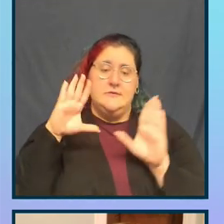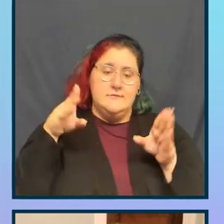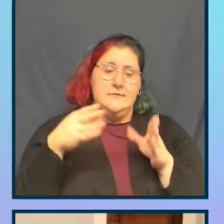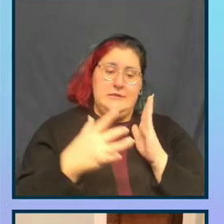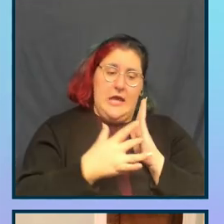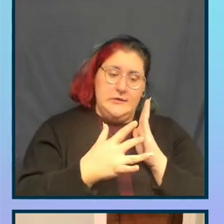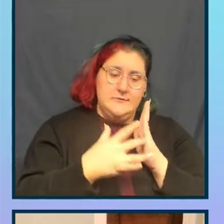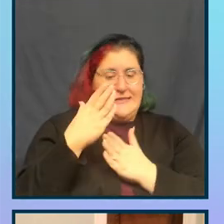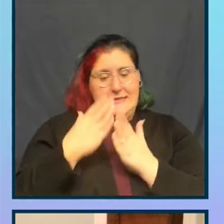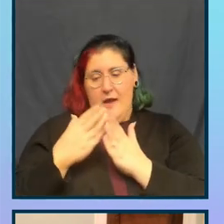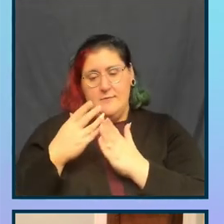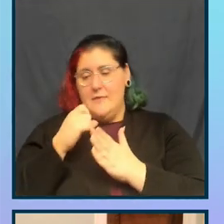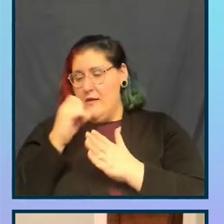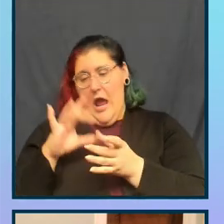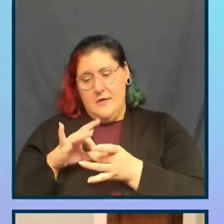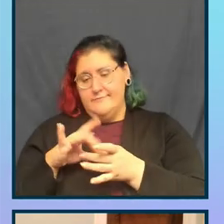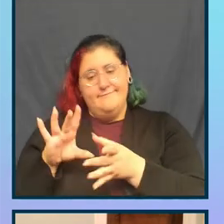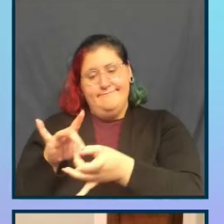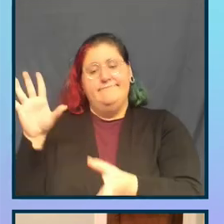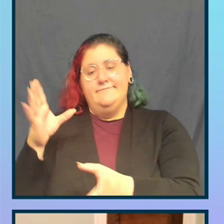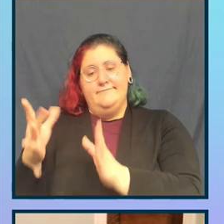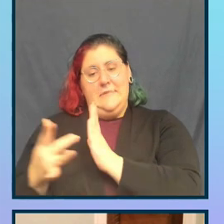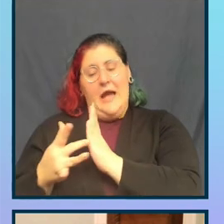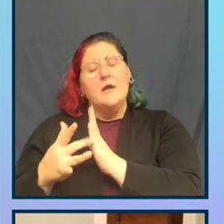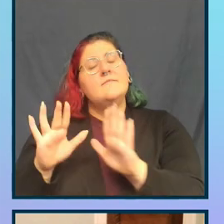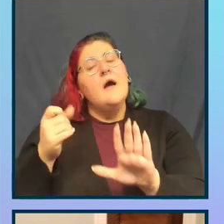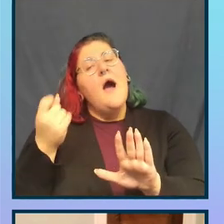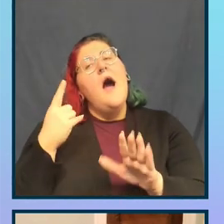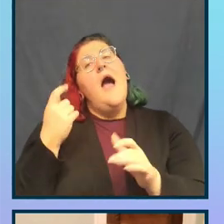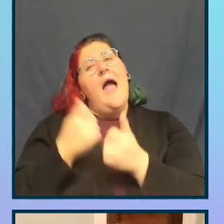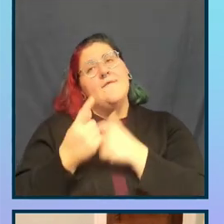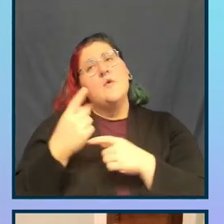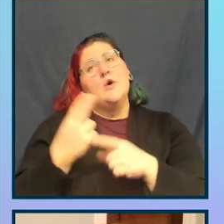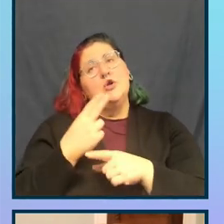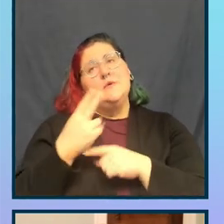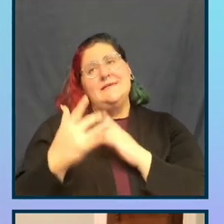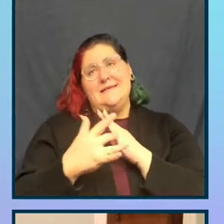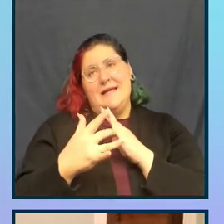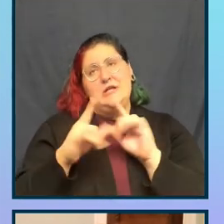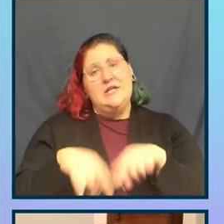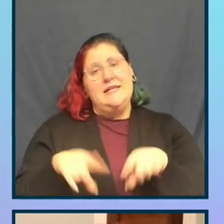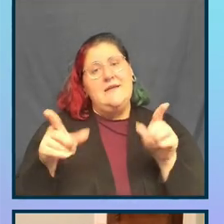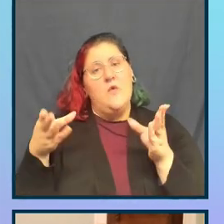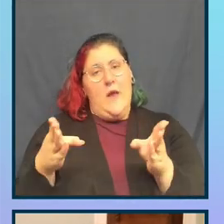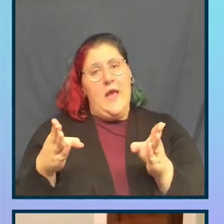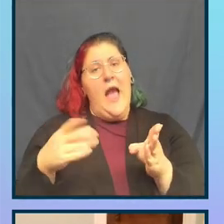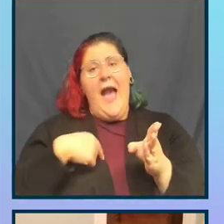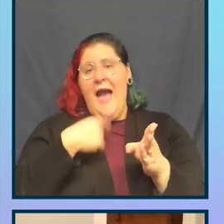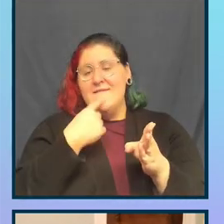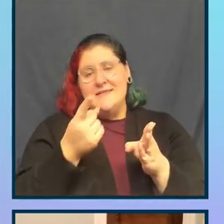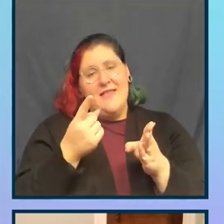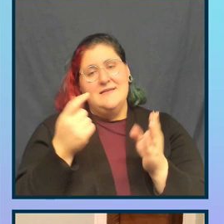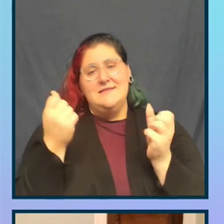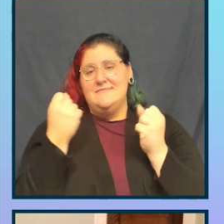For starters, everyone uses technology differently. I have said this several times now, it's super important.